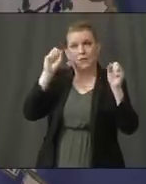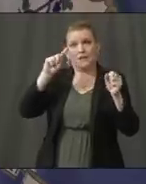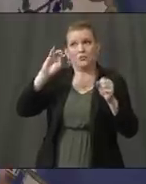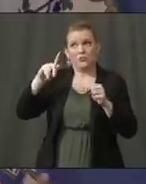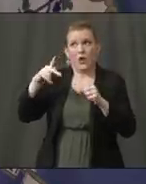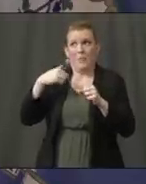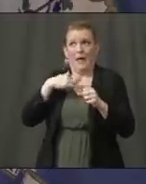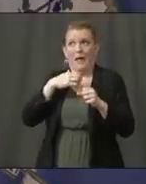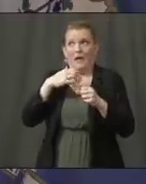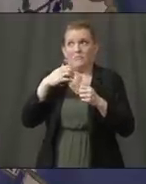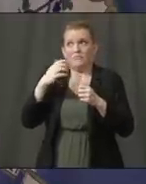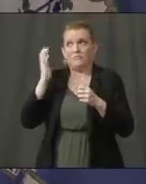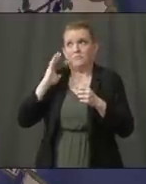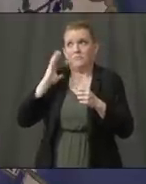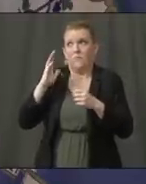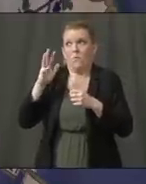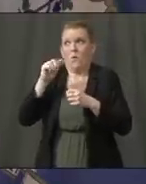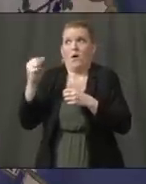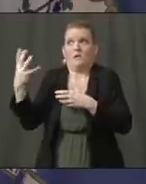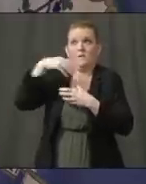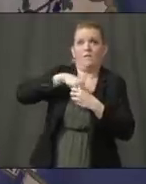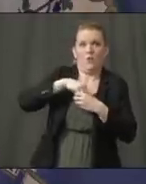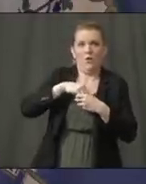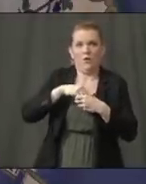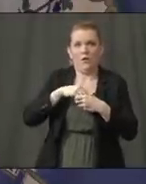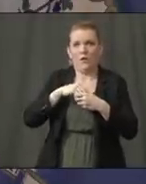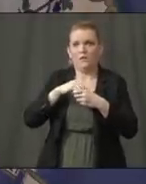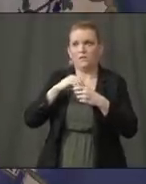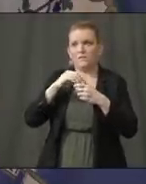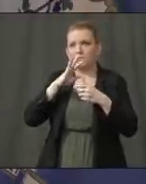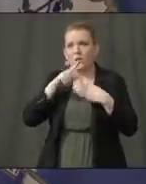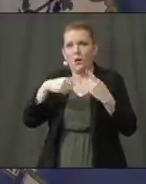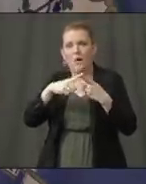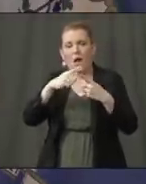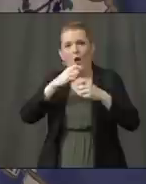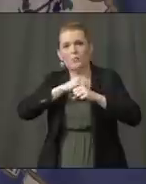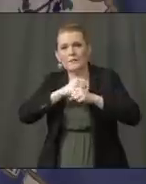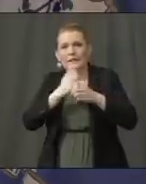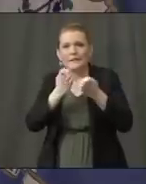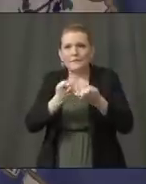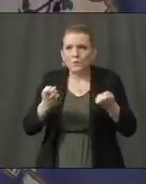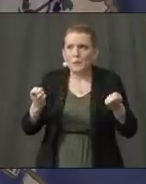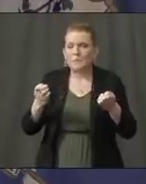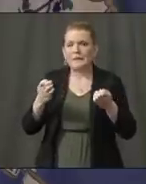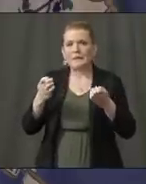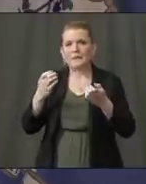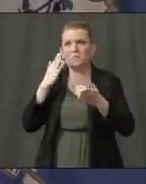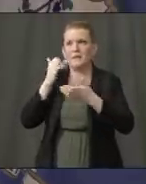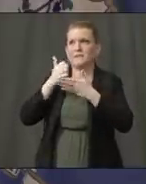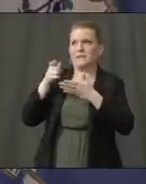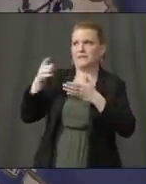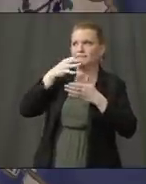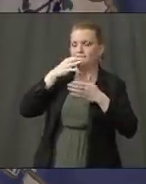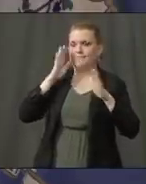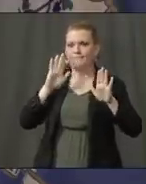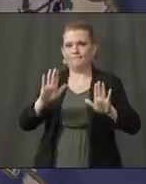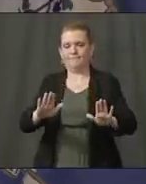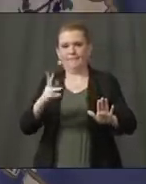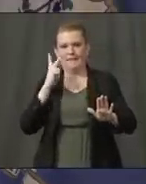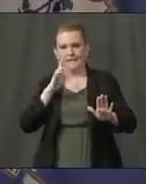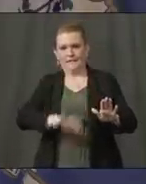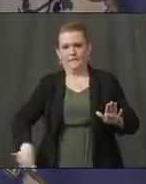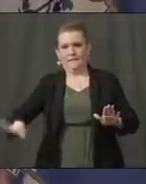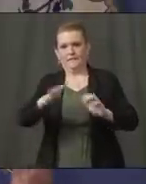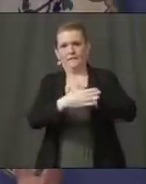Thought that was better for the federal government to do than 50 states and a number of territories. But I think he's been generally clear,